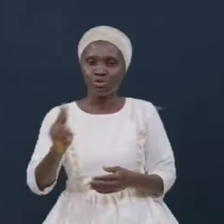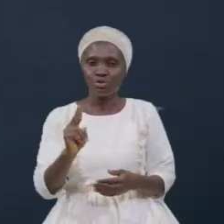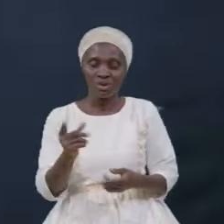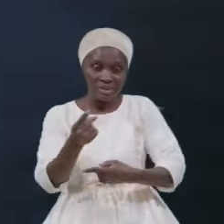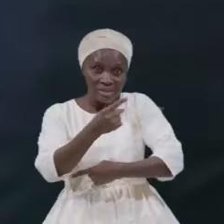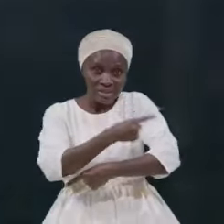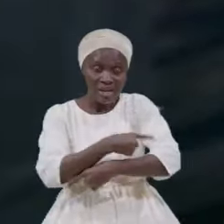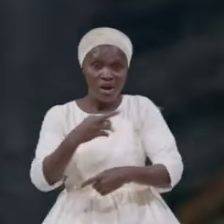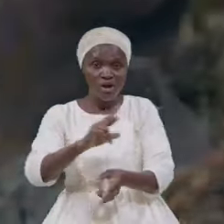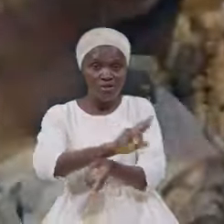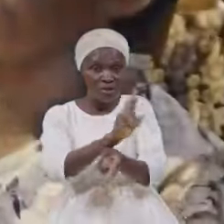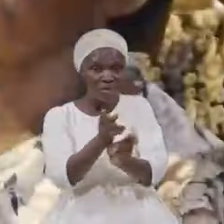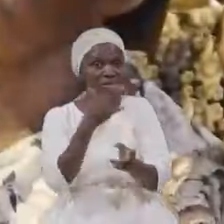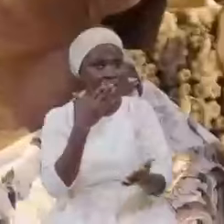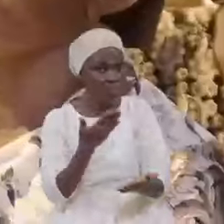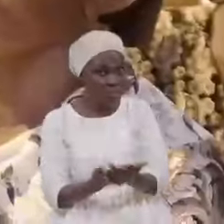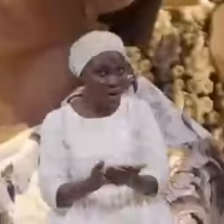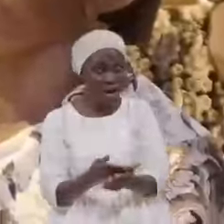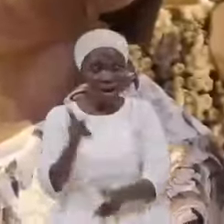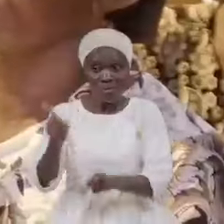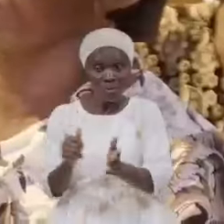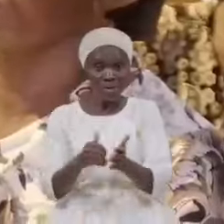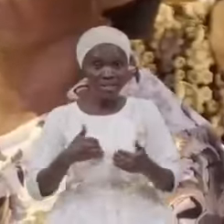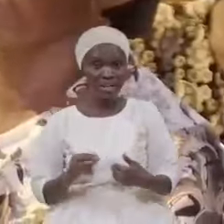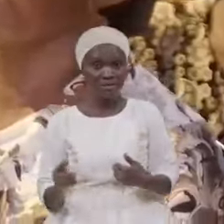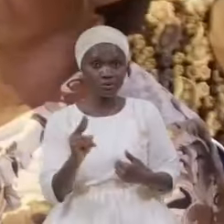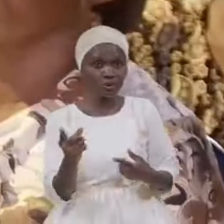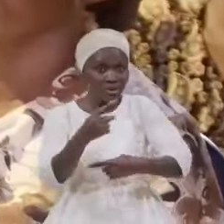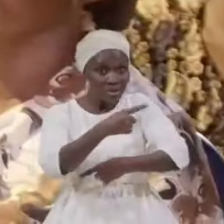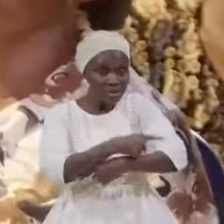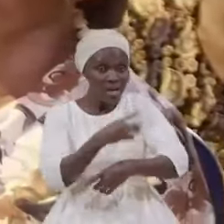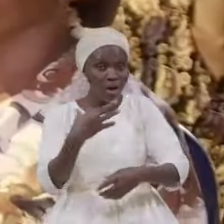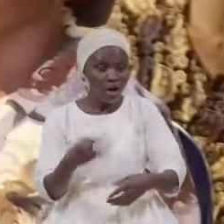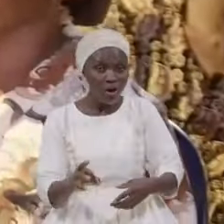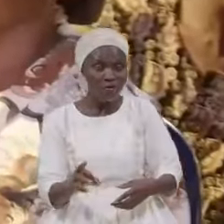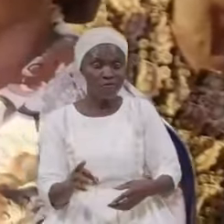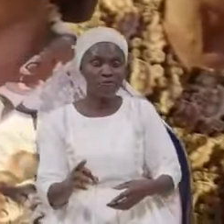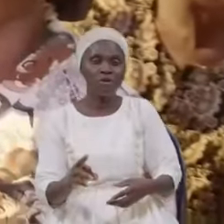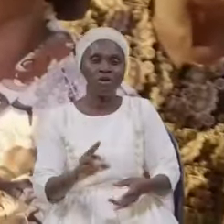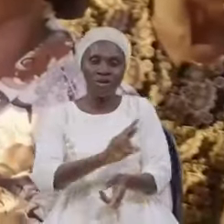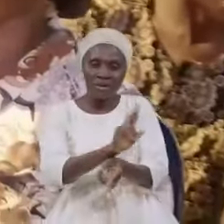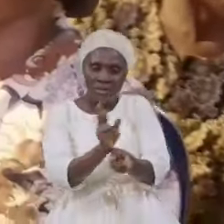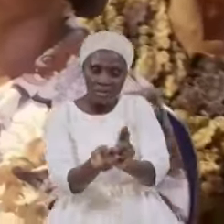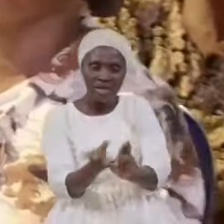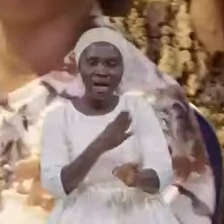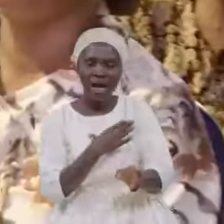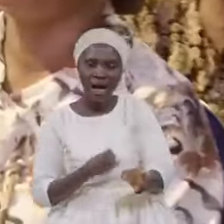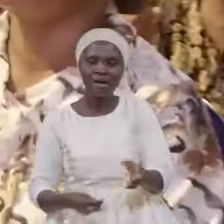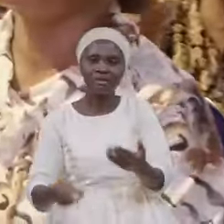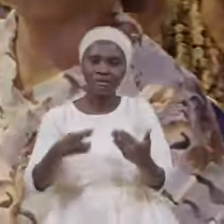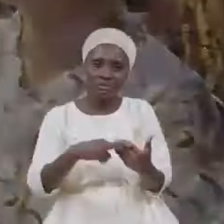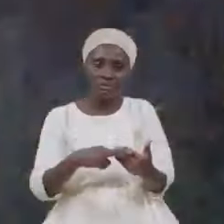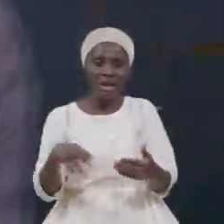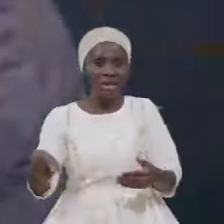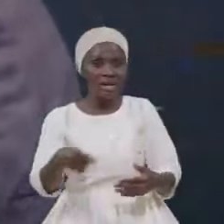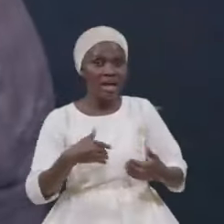restoration, reconciliation, regeneration very well. They have made use of the day of recovery very